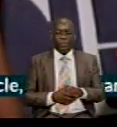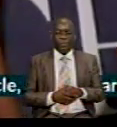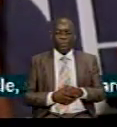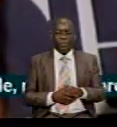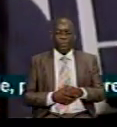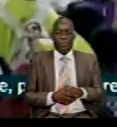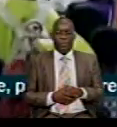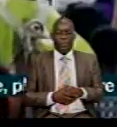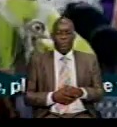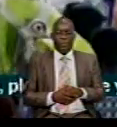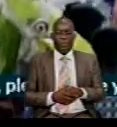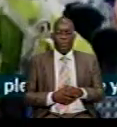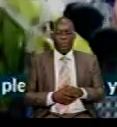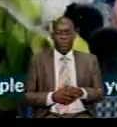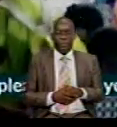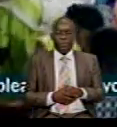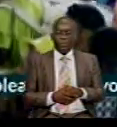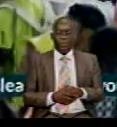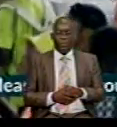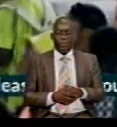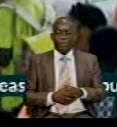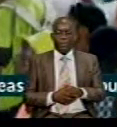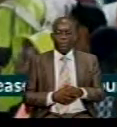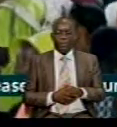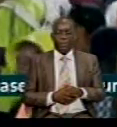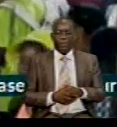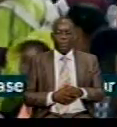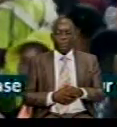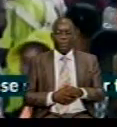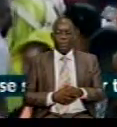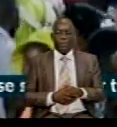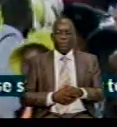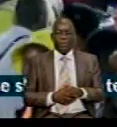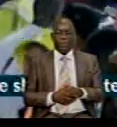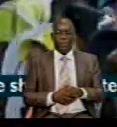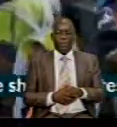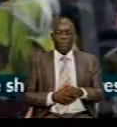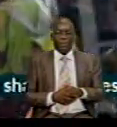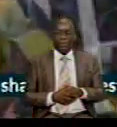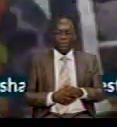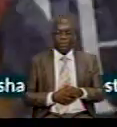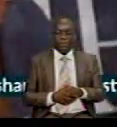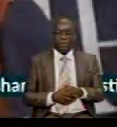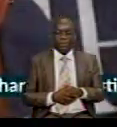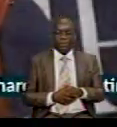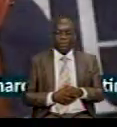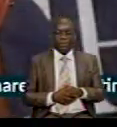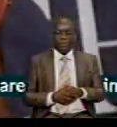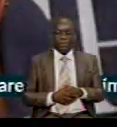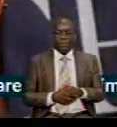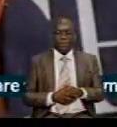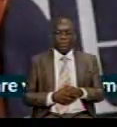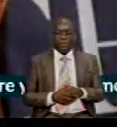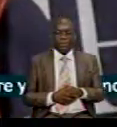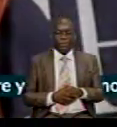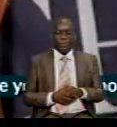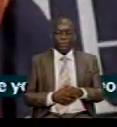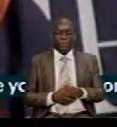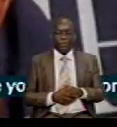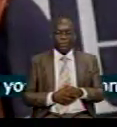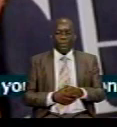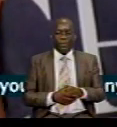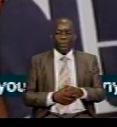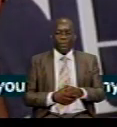de 1 an. Mm-hmm. Je n'ai pas pu. Ça fait 1 an aujourd'hui que mon pied fait mal. Que mon pied fait mal. Ça fait 1 an